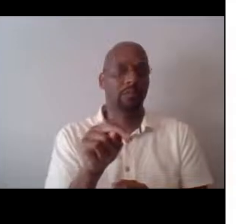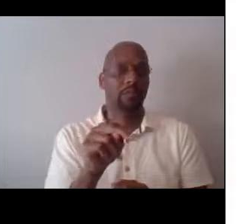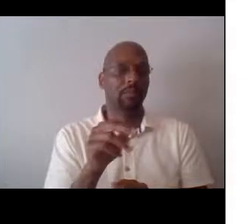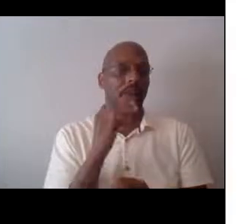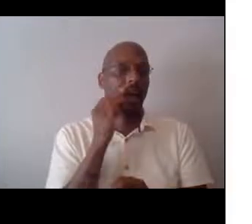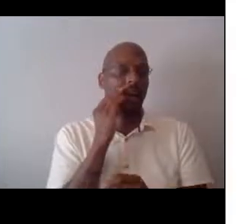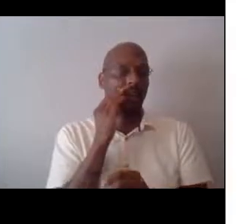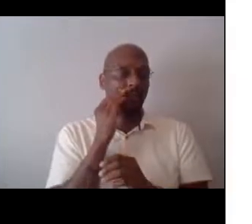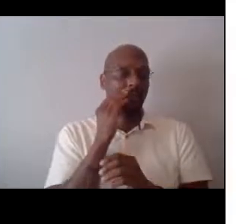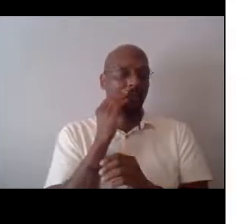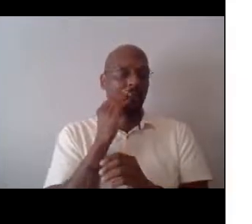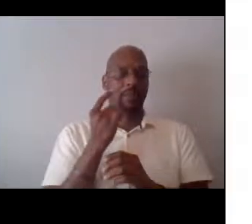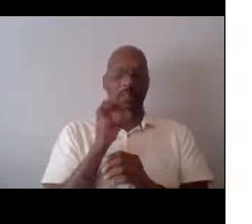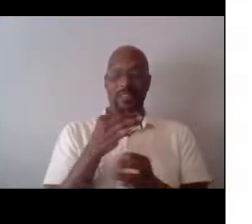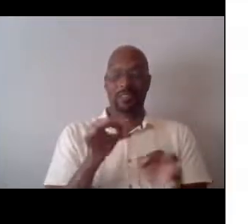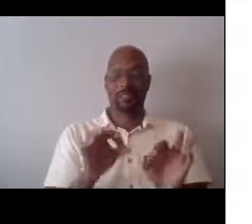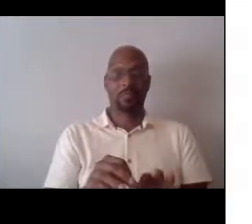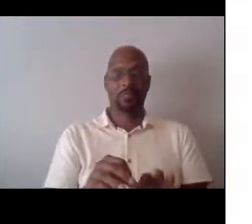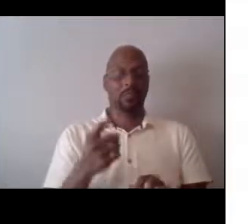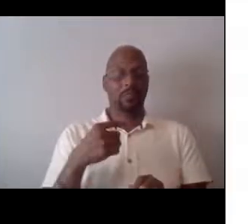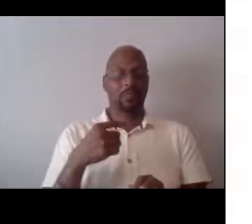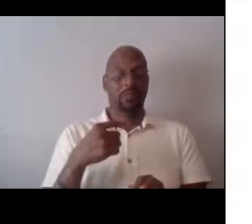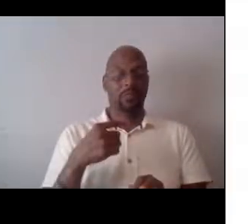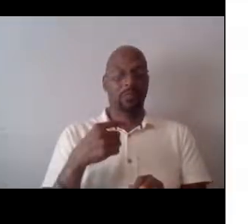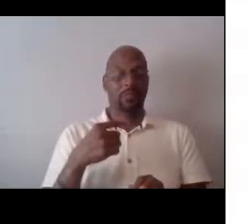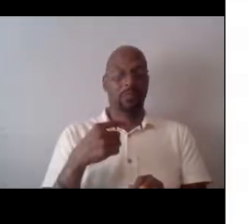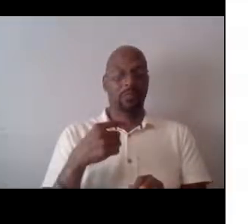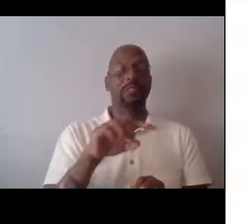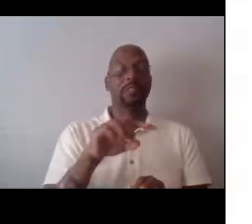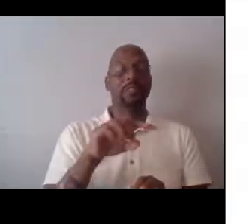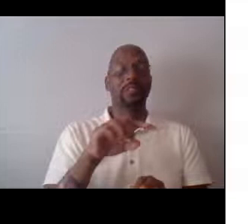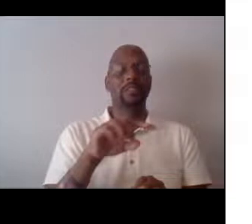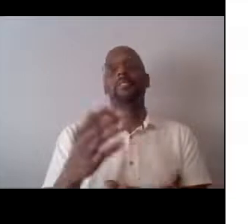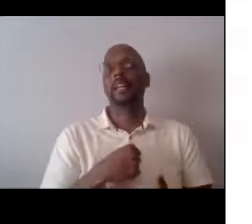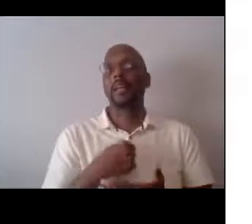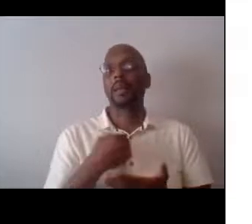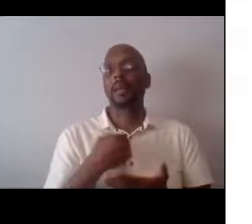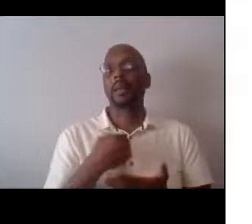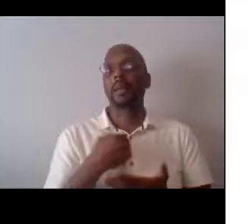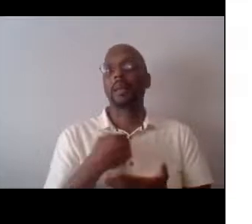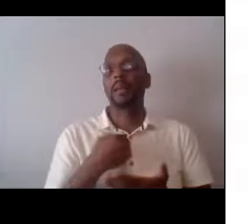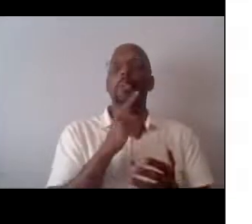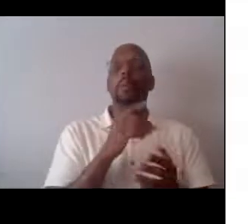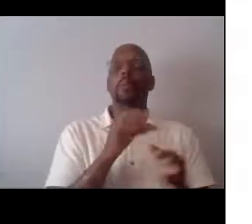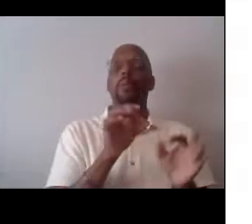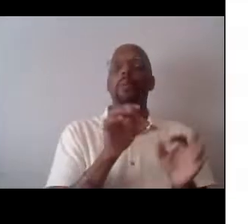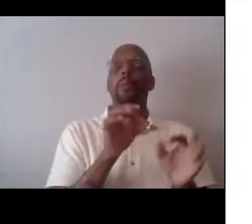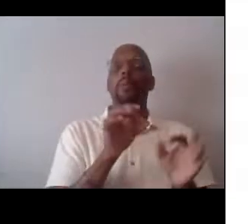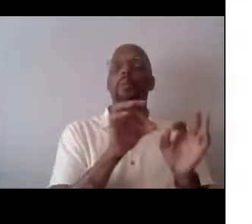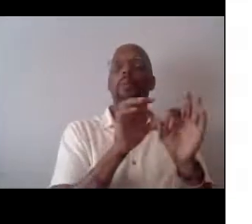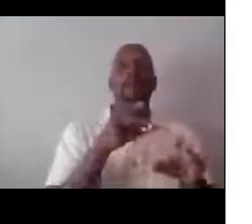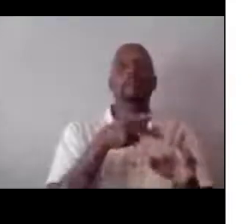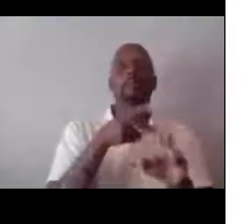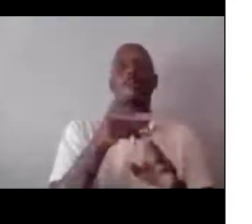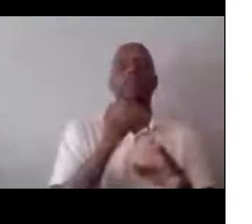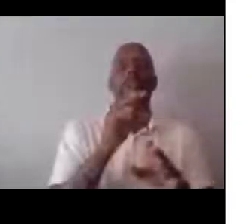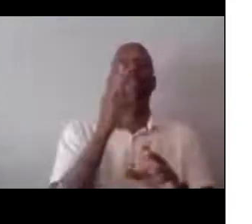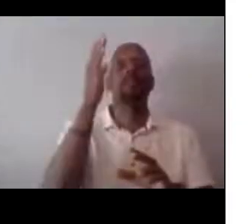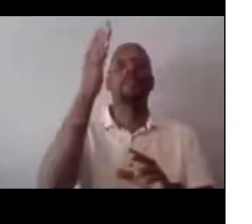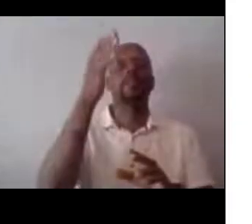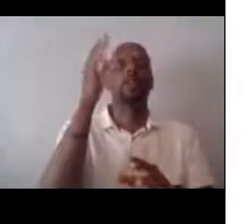important thing for us to secure to ensure that we're valuing the time and expertise of our future committee